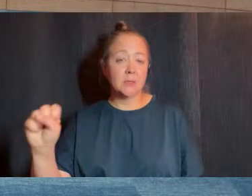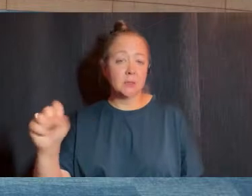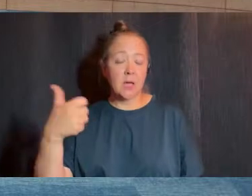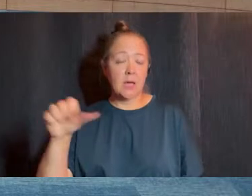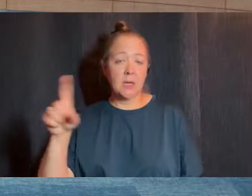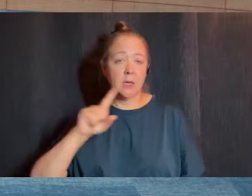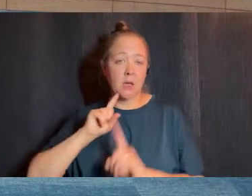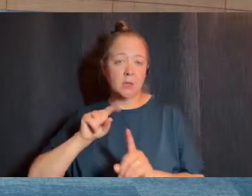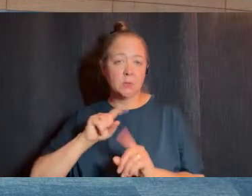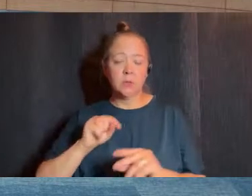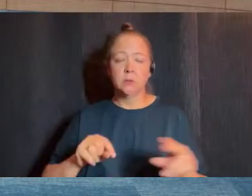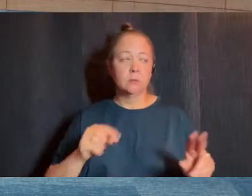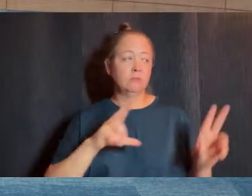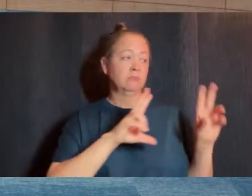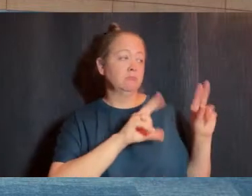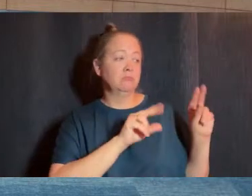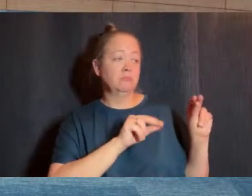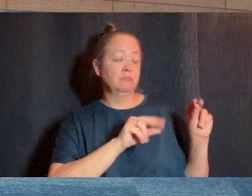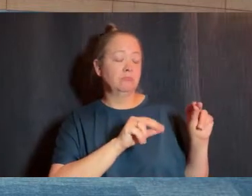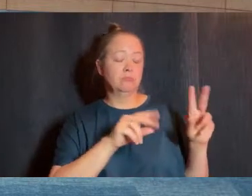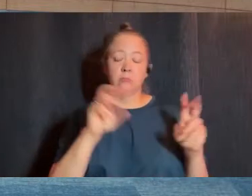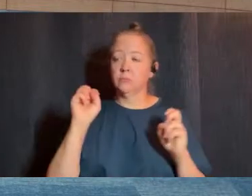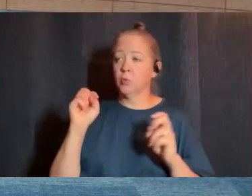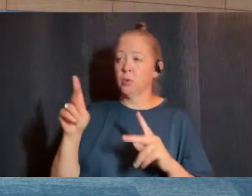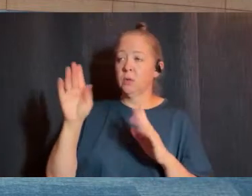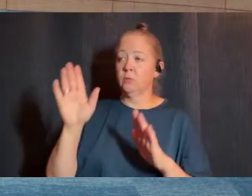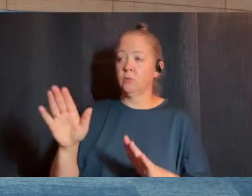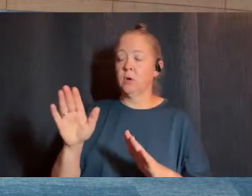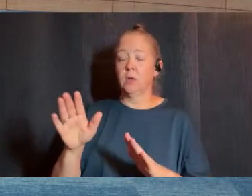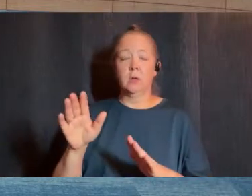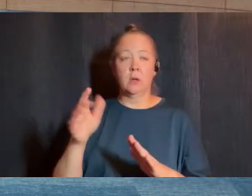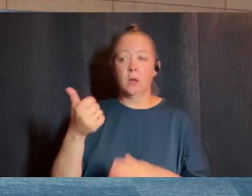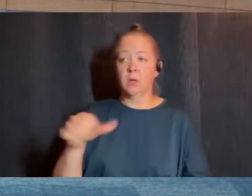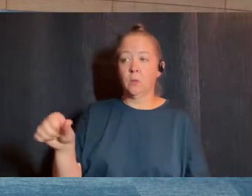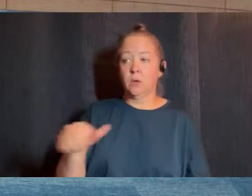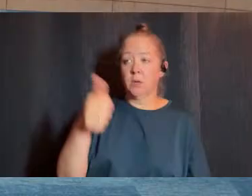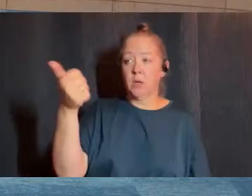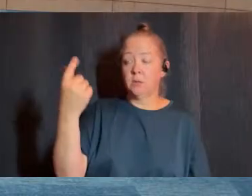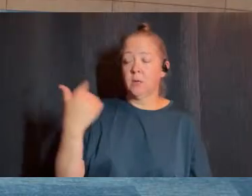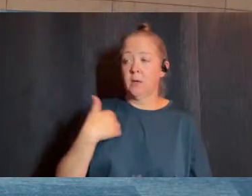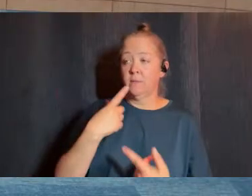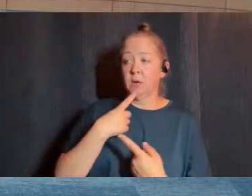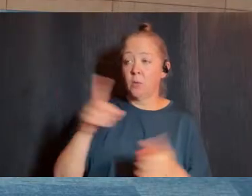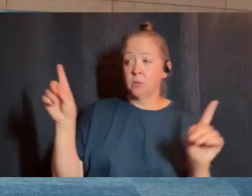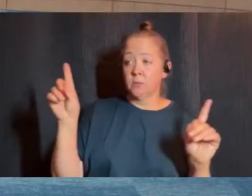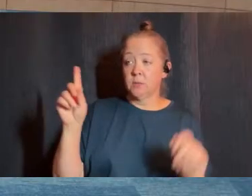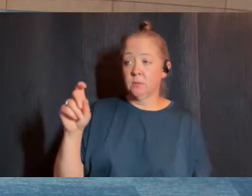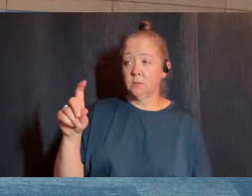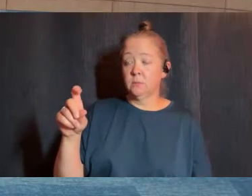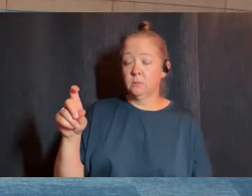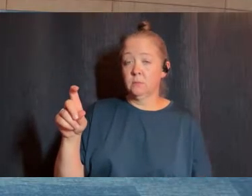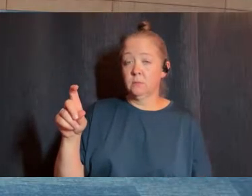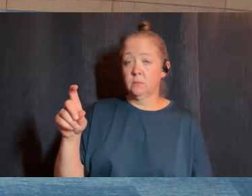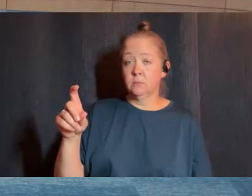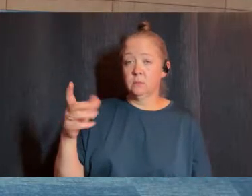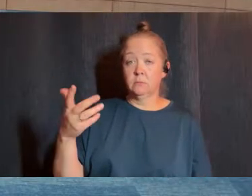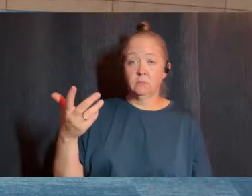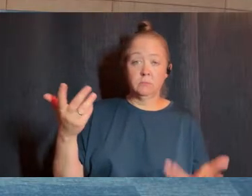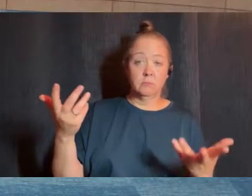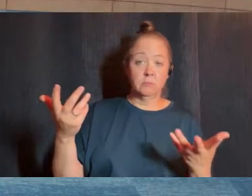ma'am. Okay, great. Does anyone else have any announcements? Councilmember Wade?